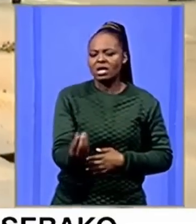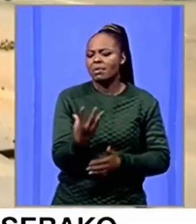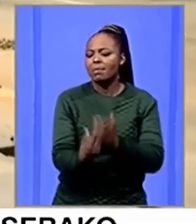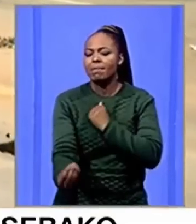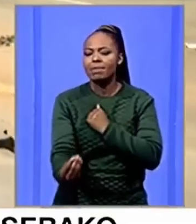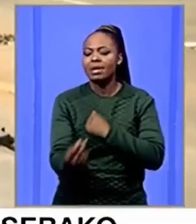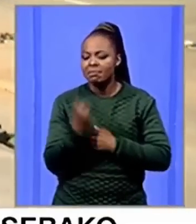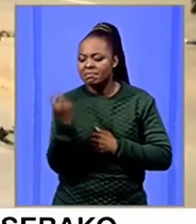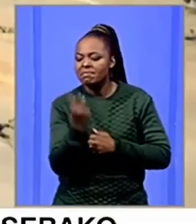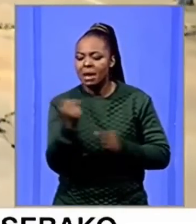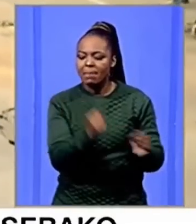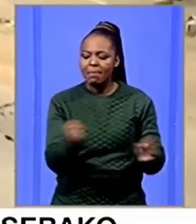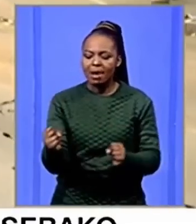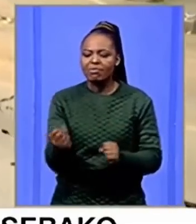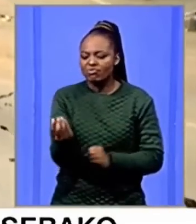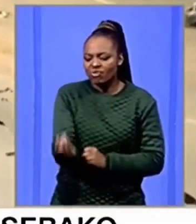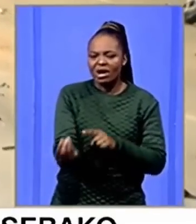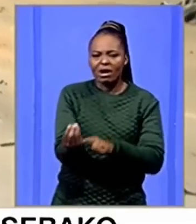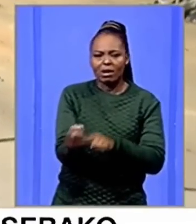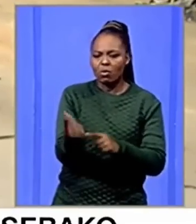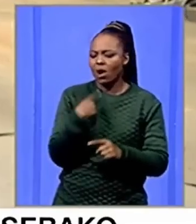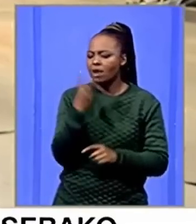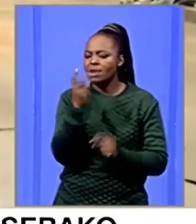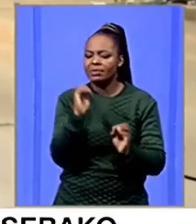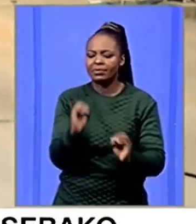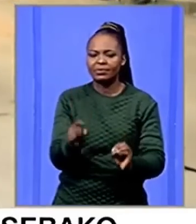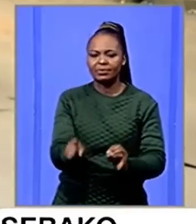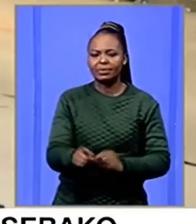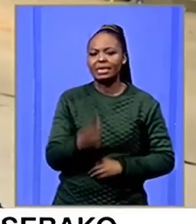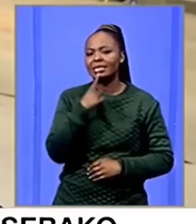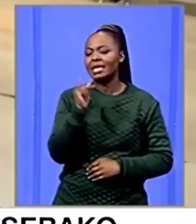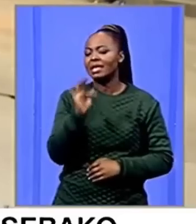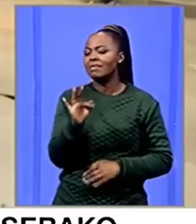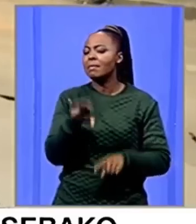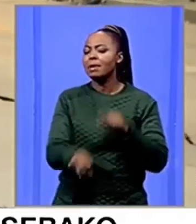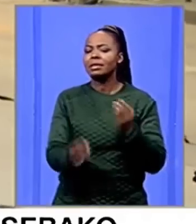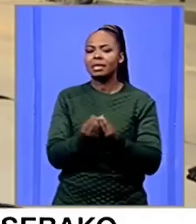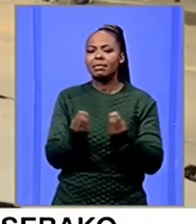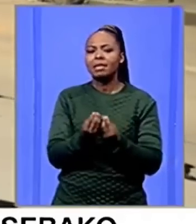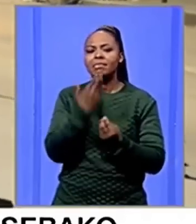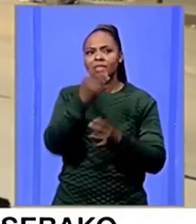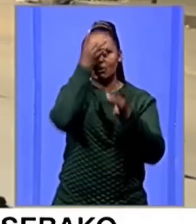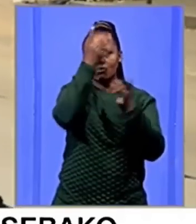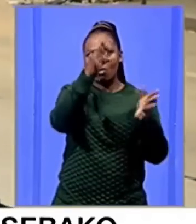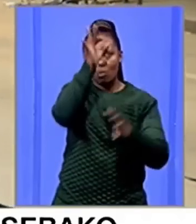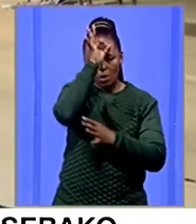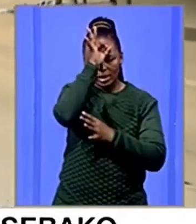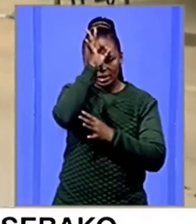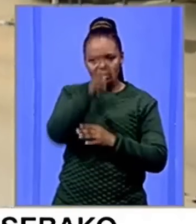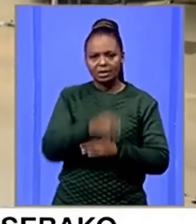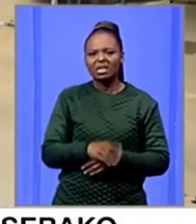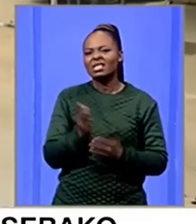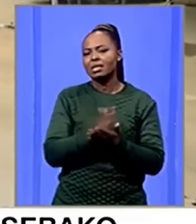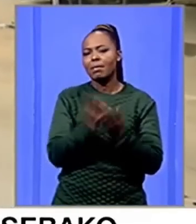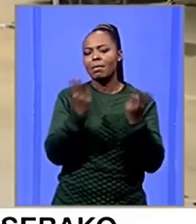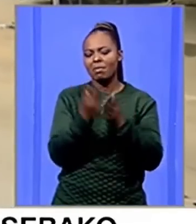tsweletse. Bothati bo ikwetse go baagi go itlhagisa fa bana le tshedimosetso e ntšhwa le go begela sepodisi ka batho ba ba